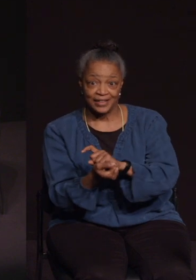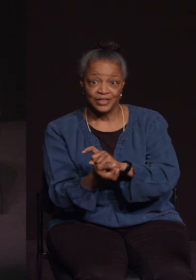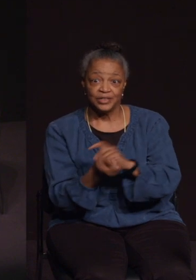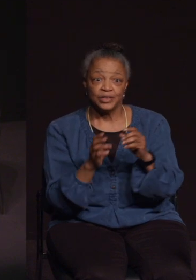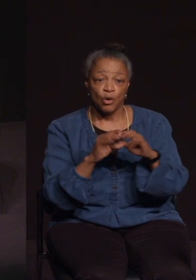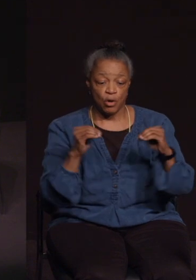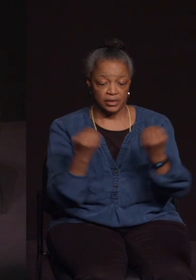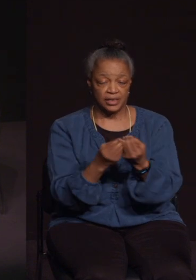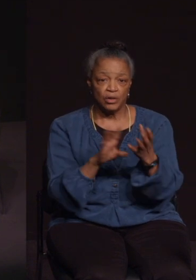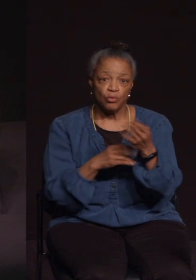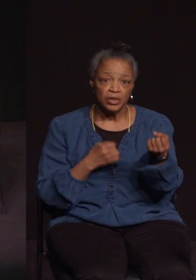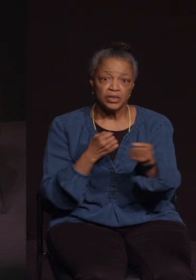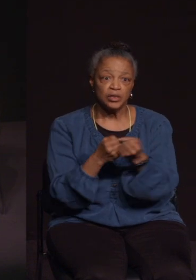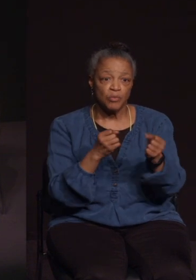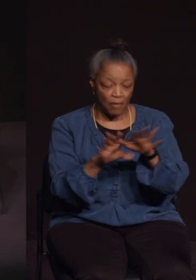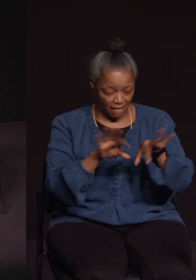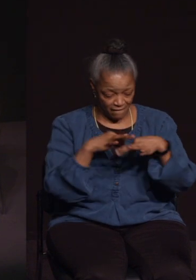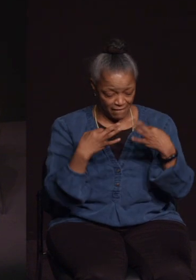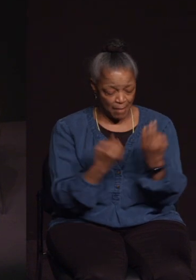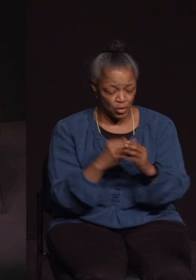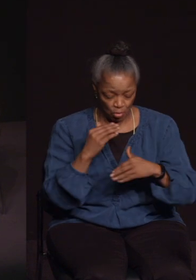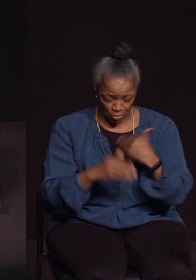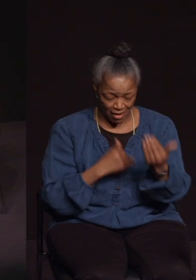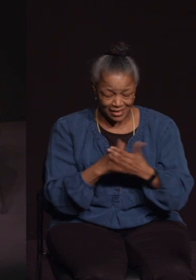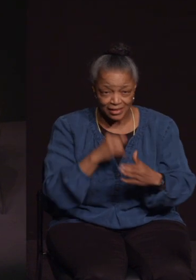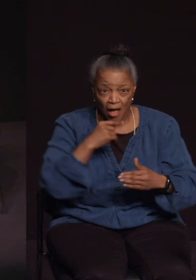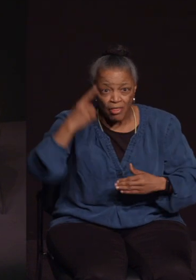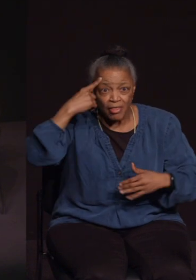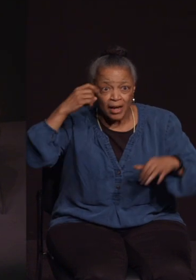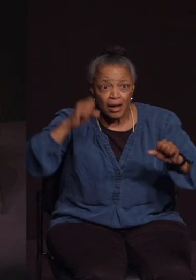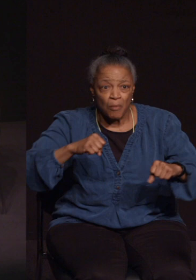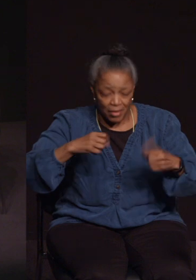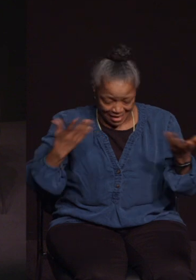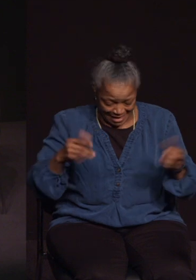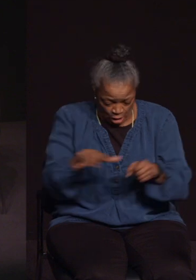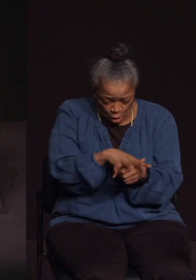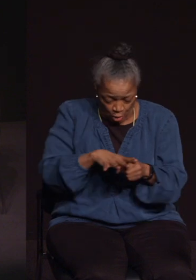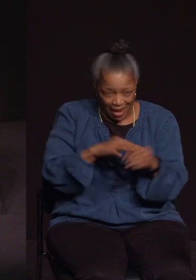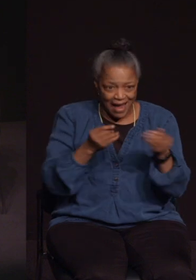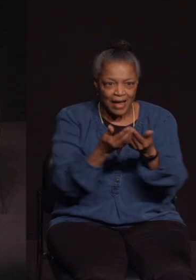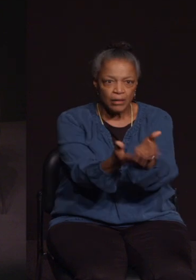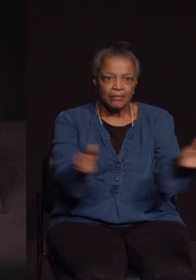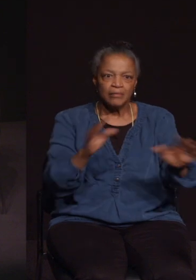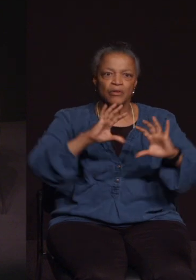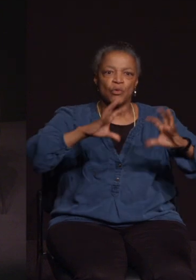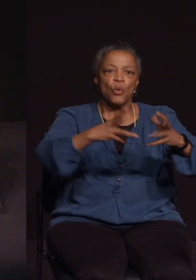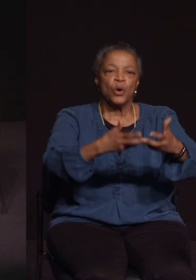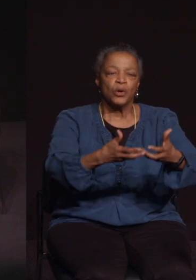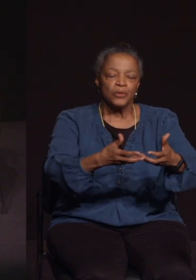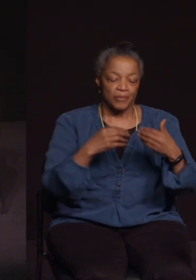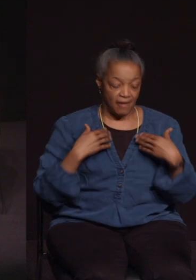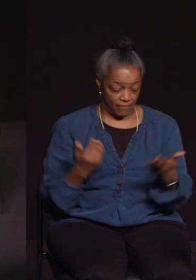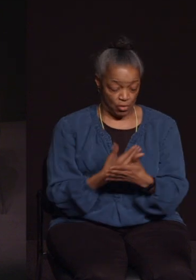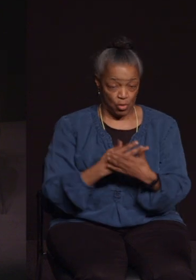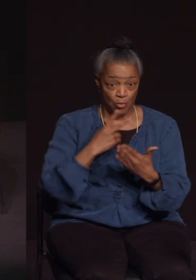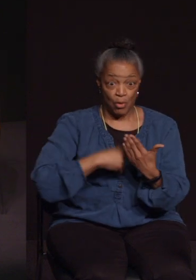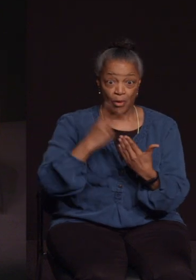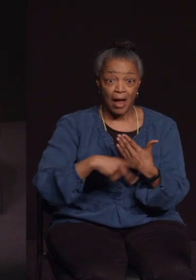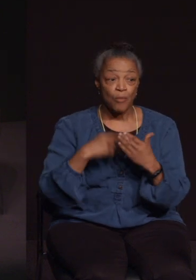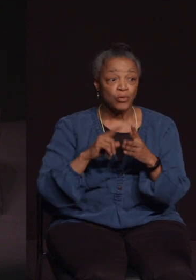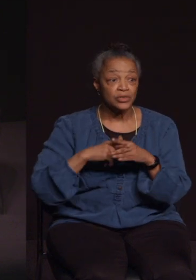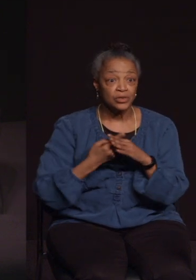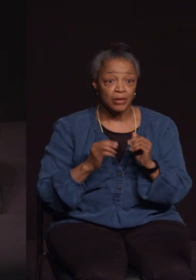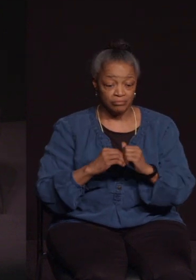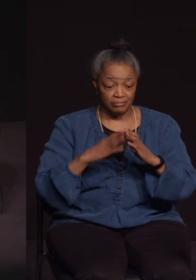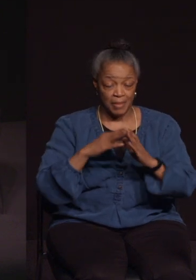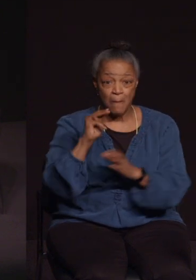family processing the unthinkable and abroad. We have a new program that we will be launching in